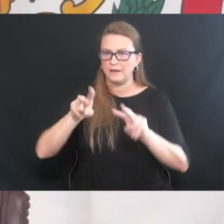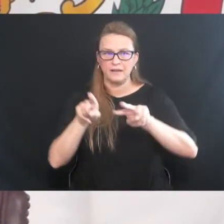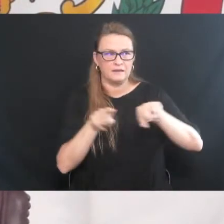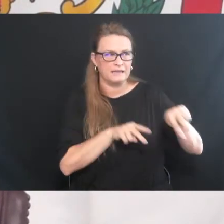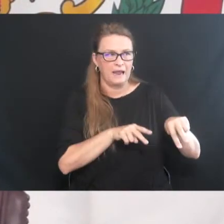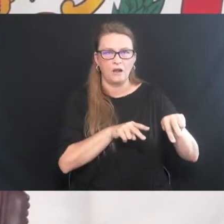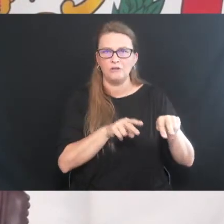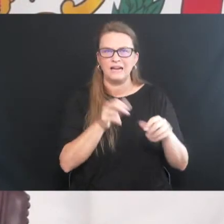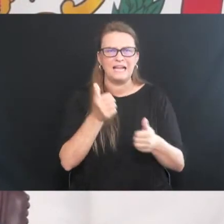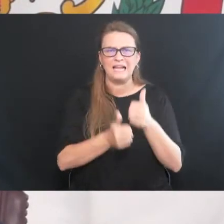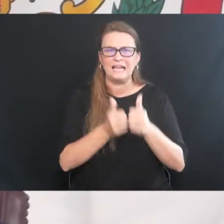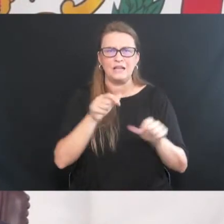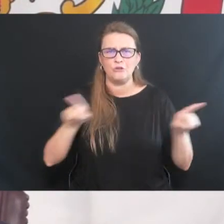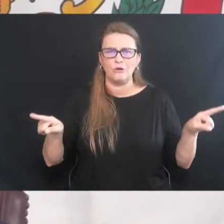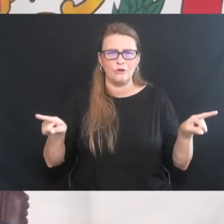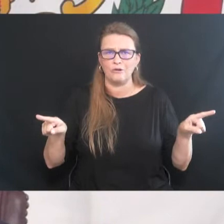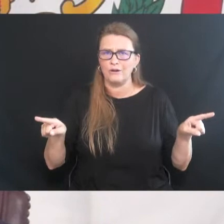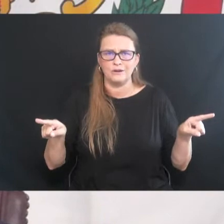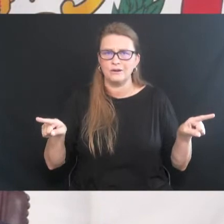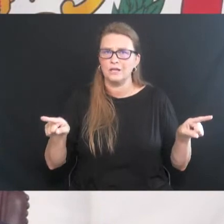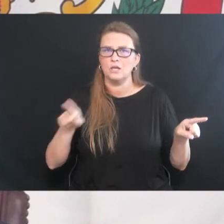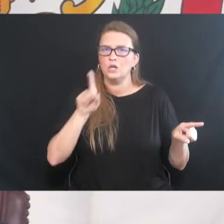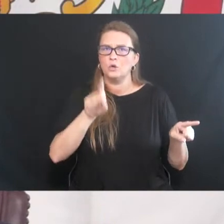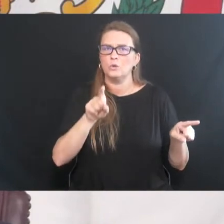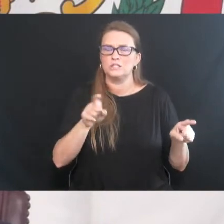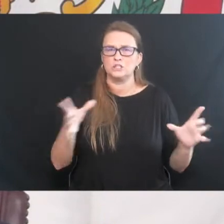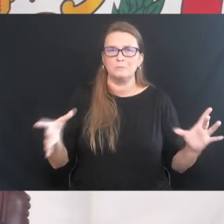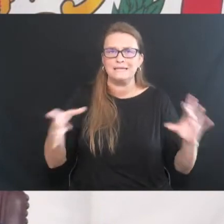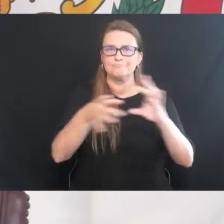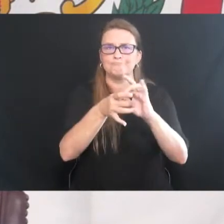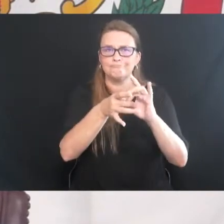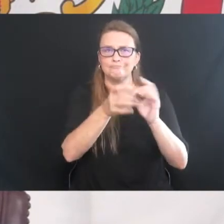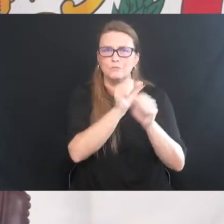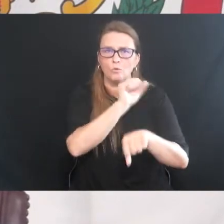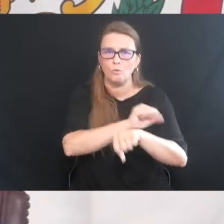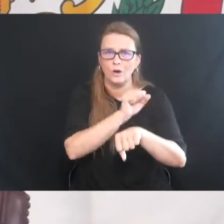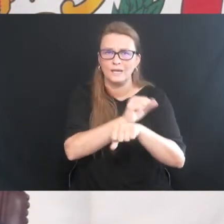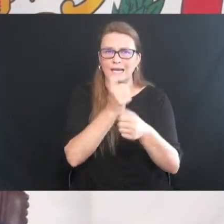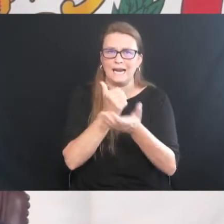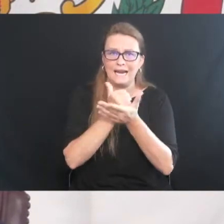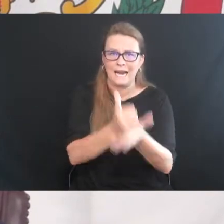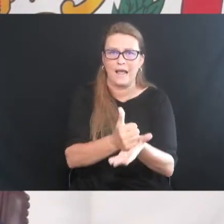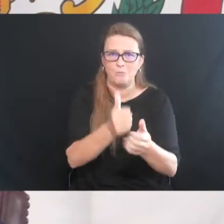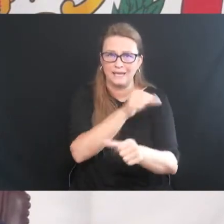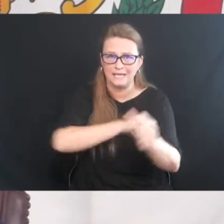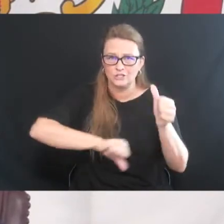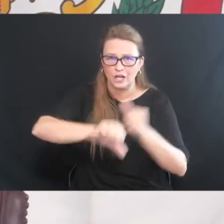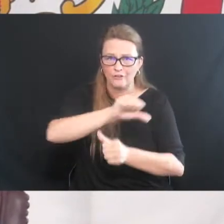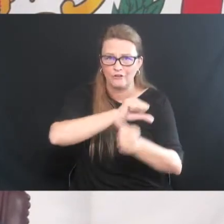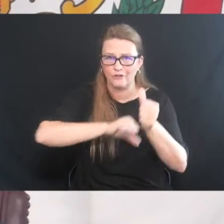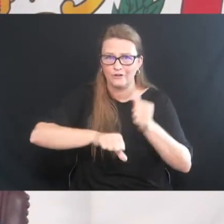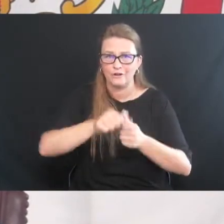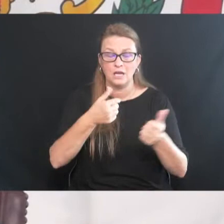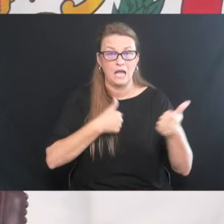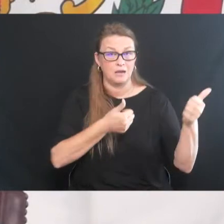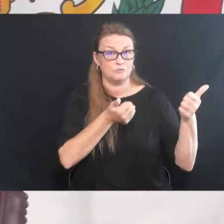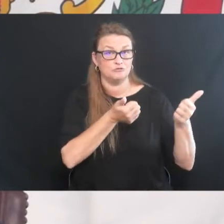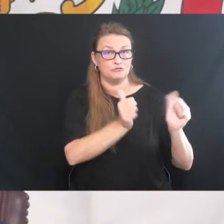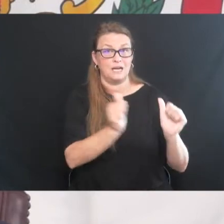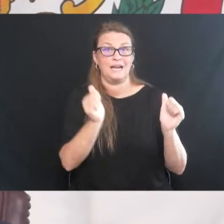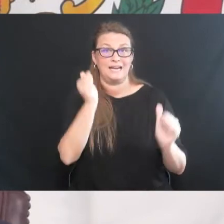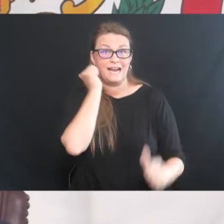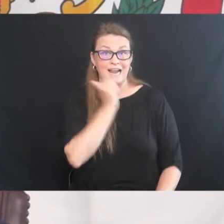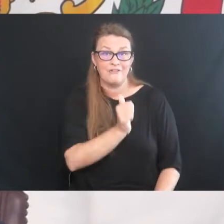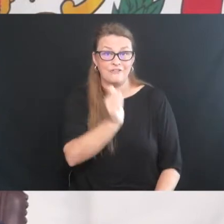side. We should be reaching out and trying to help one another. What I'm trying to do every single day is